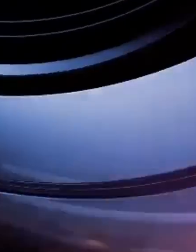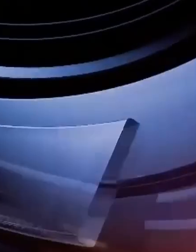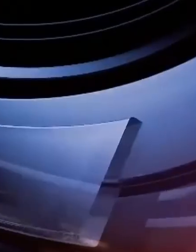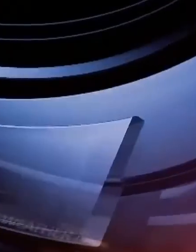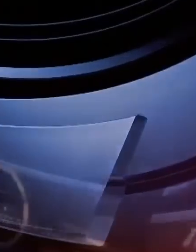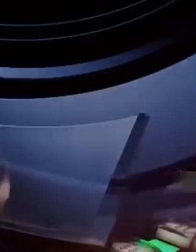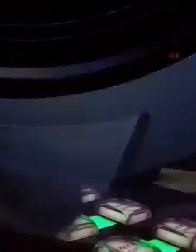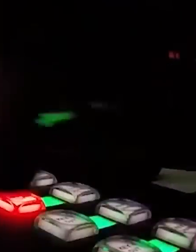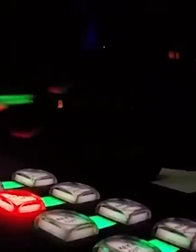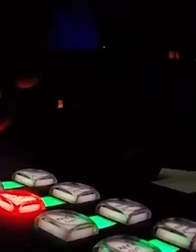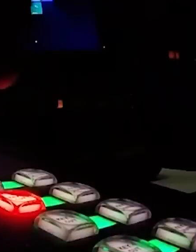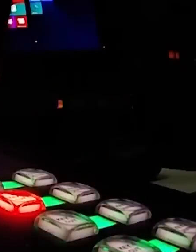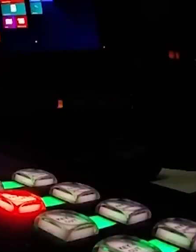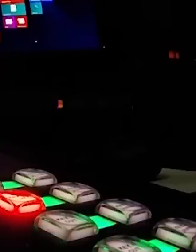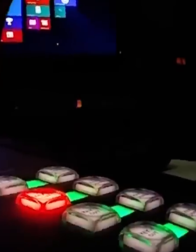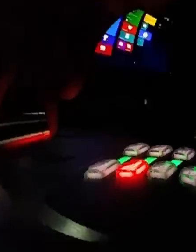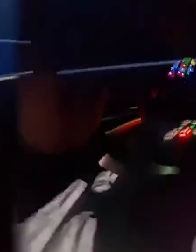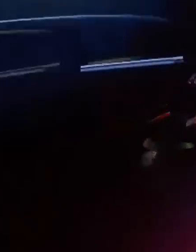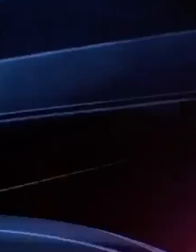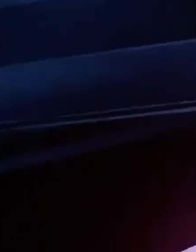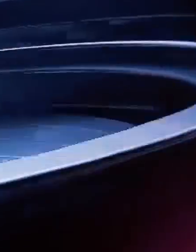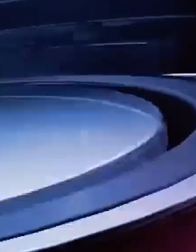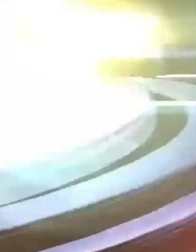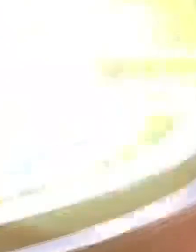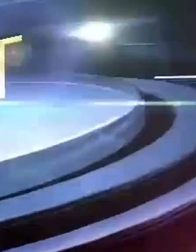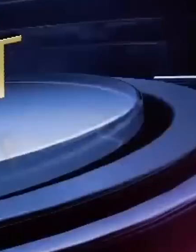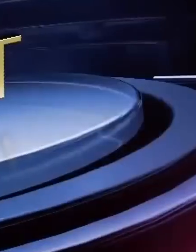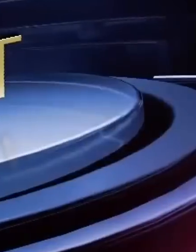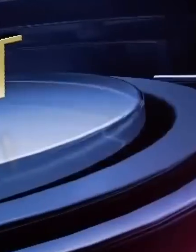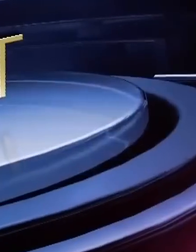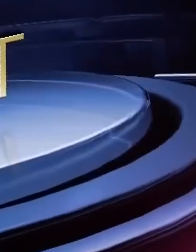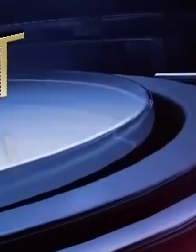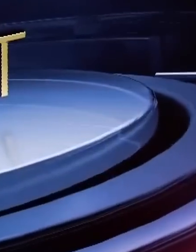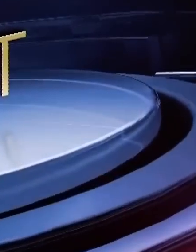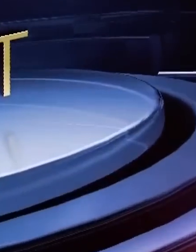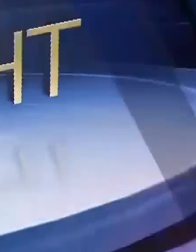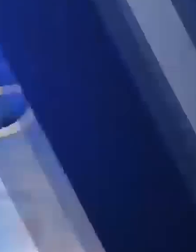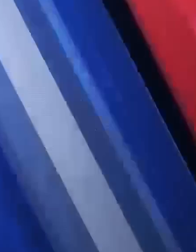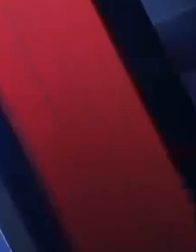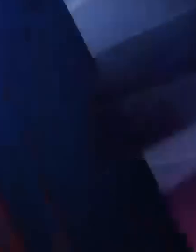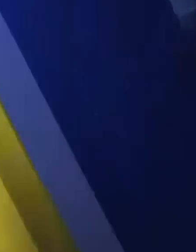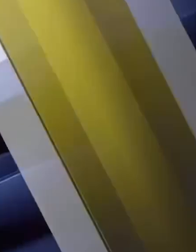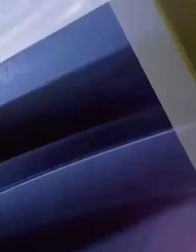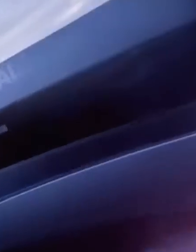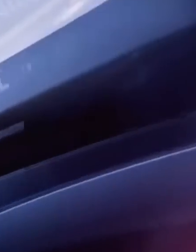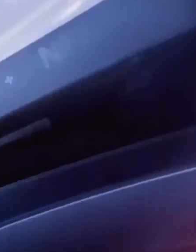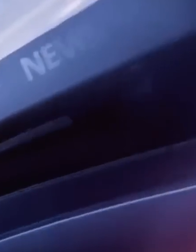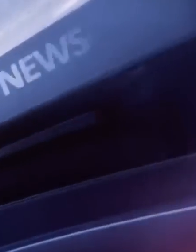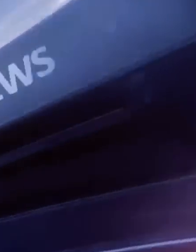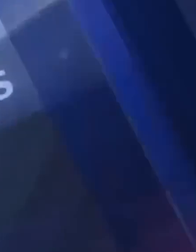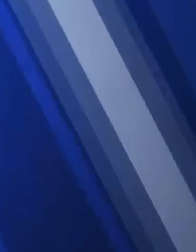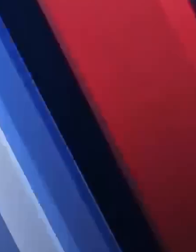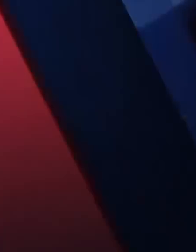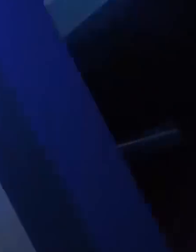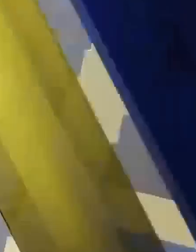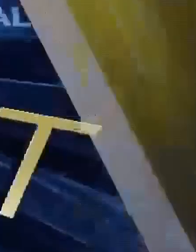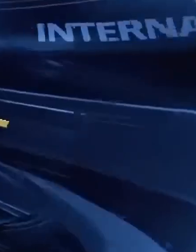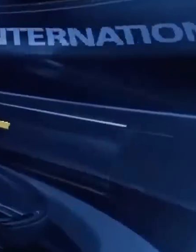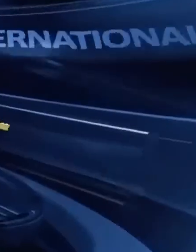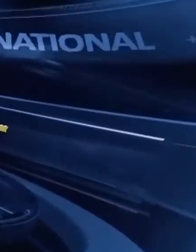Broadcasting from our studios in the Pine St. Michael, this is CBC Newsnight, starting now.